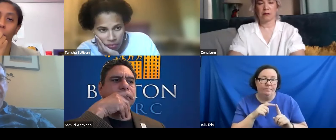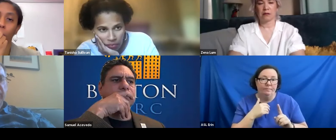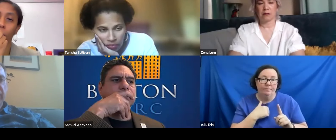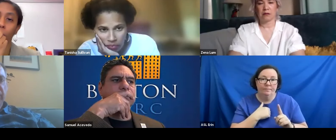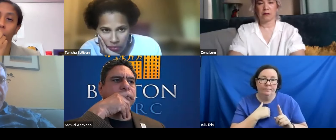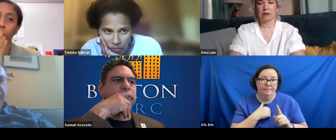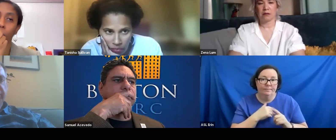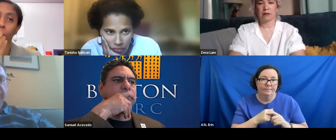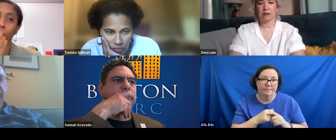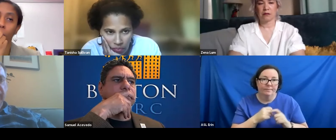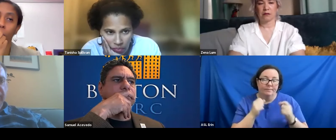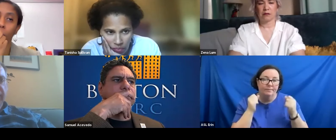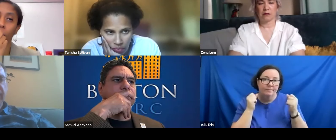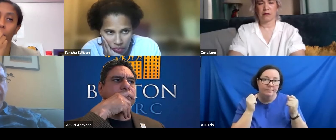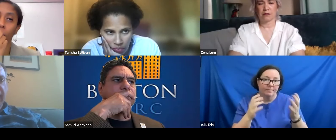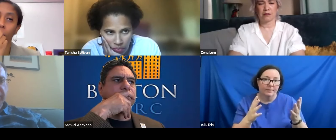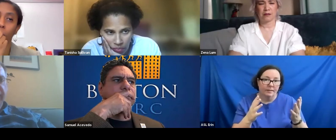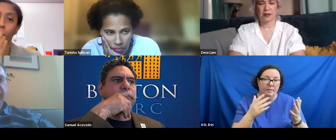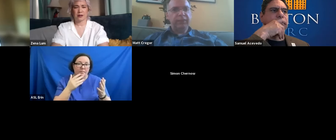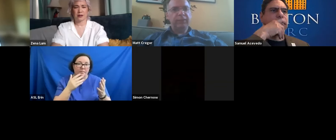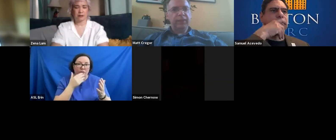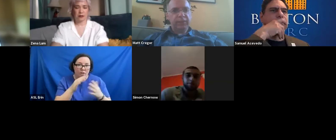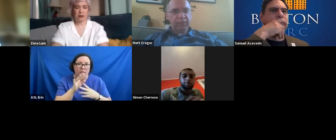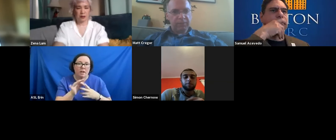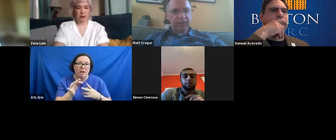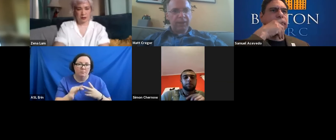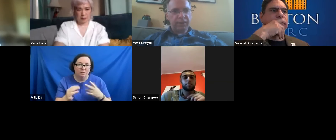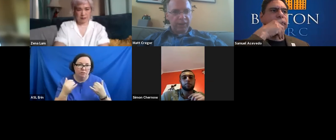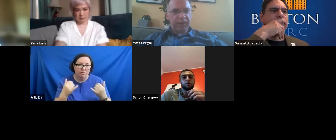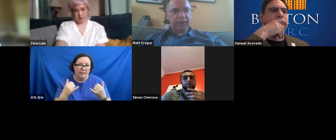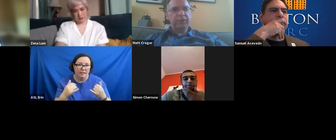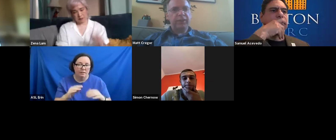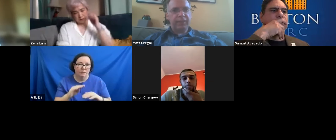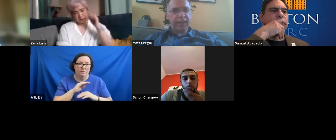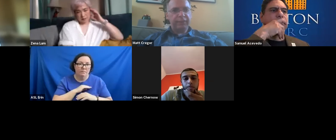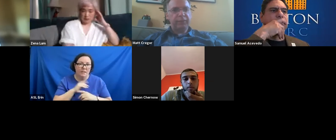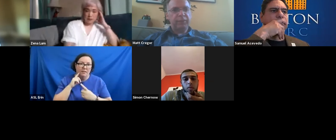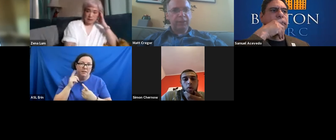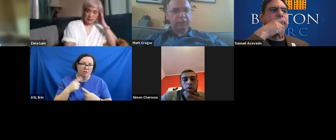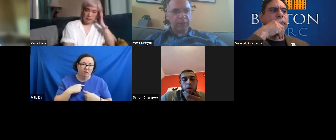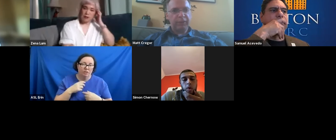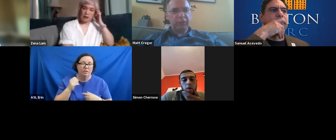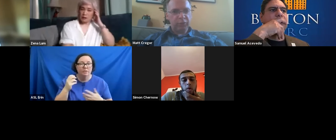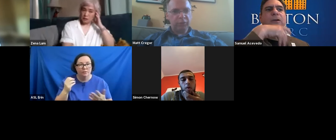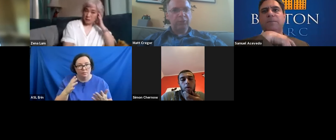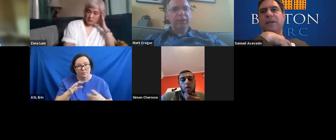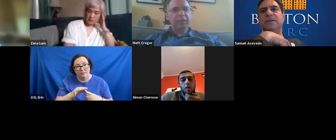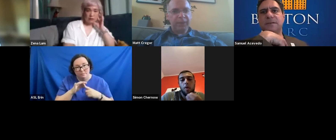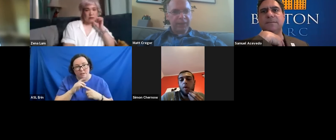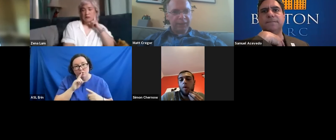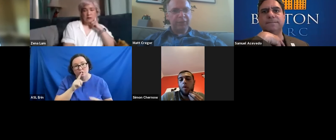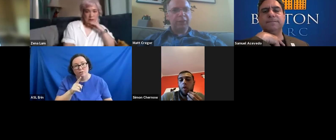having multiple good options to meet our charge. And that's especially